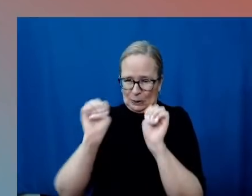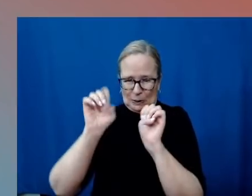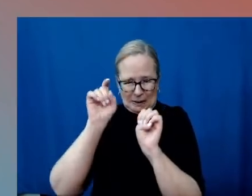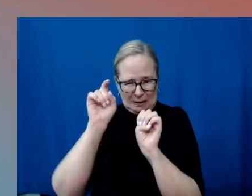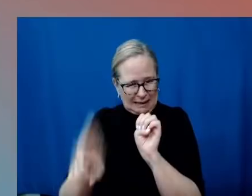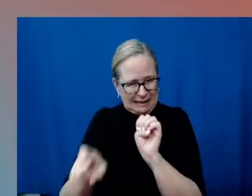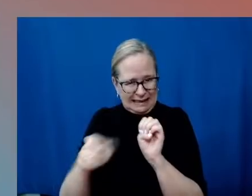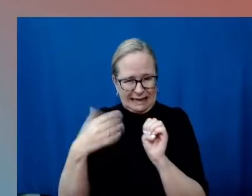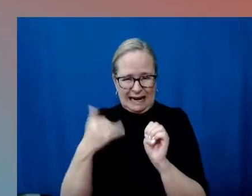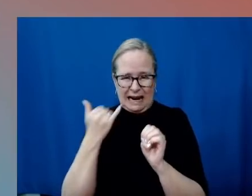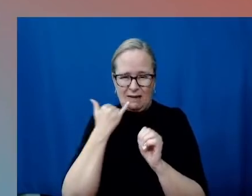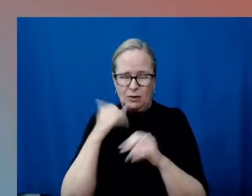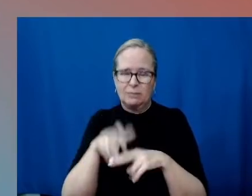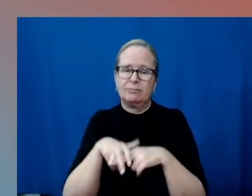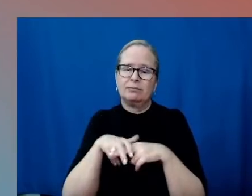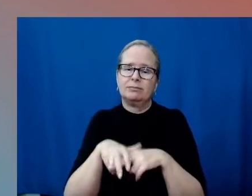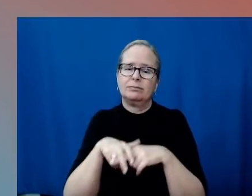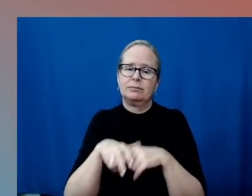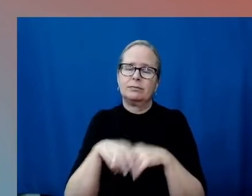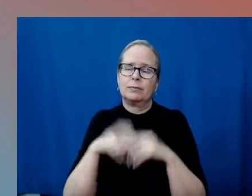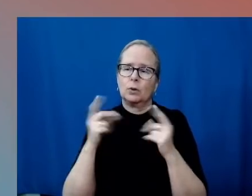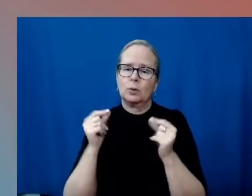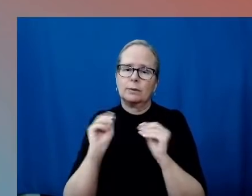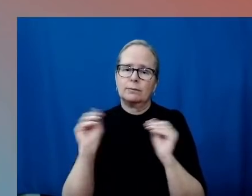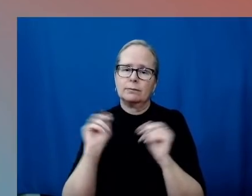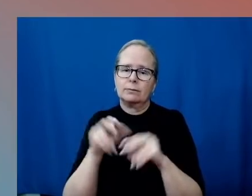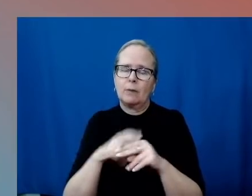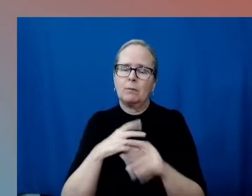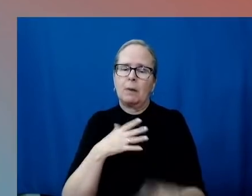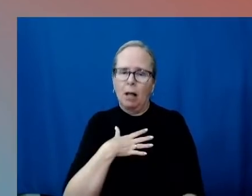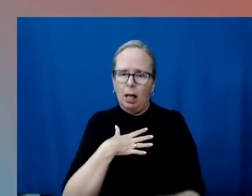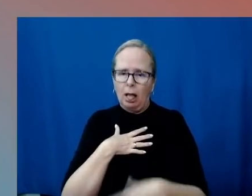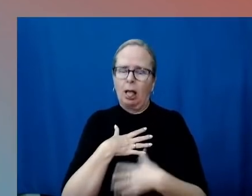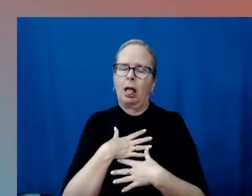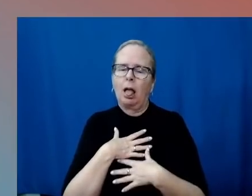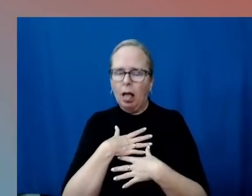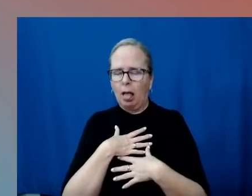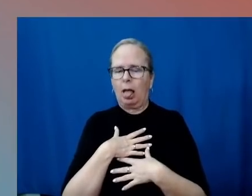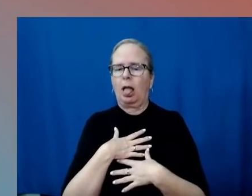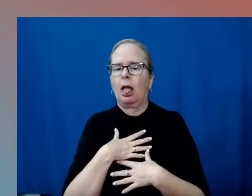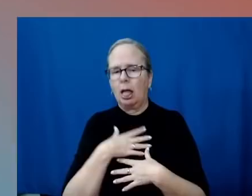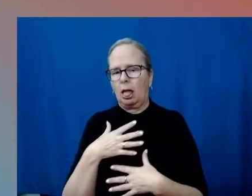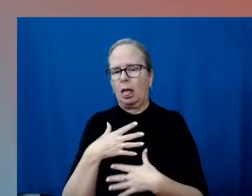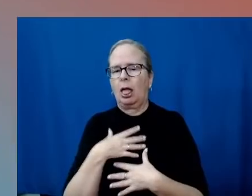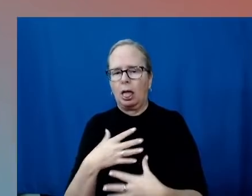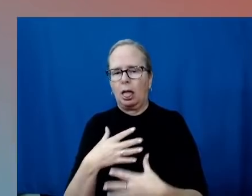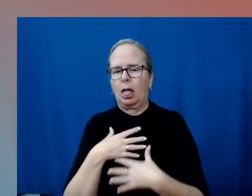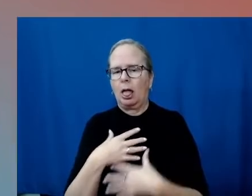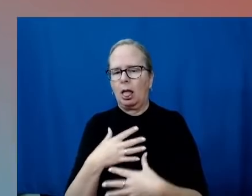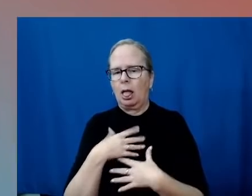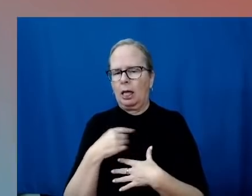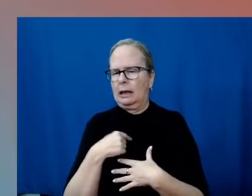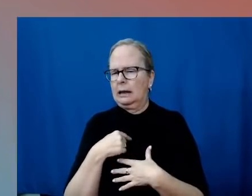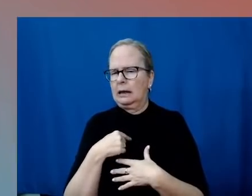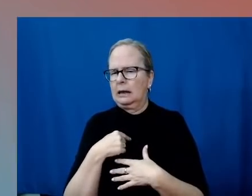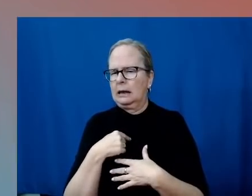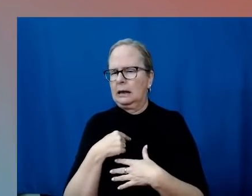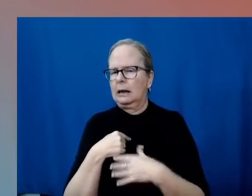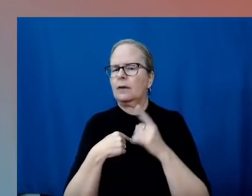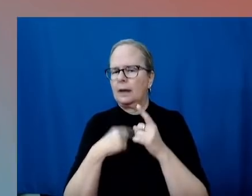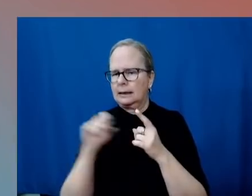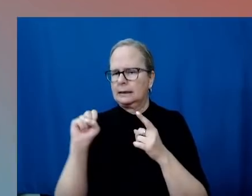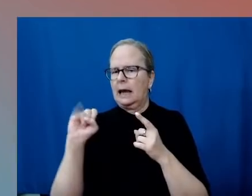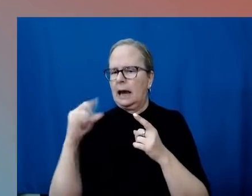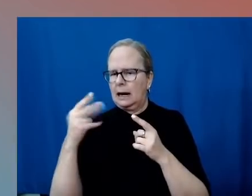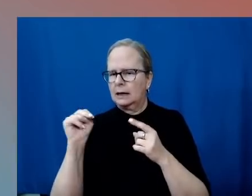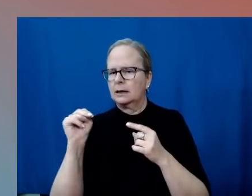sitting doing nothing at all and you're struggling to catch your breath and you're breathing really fast or you're really feeling short of breath, that's one